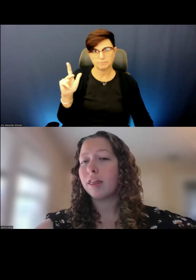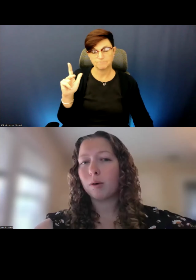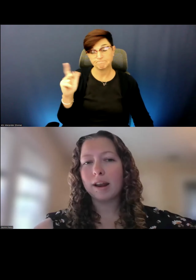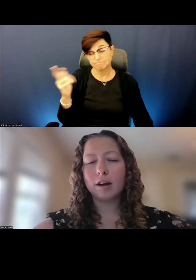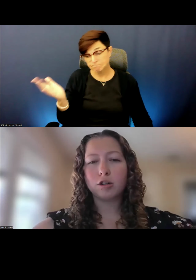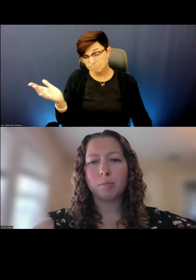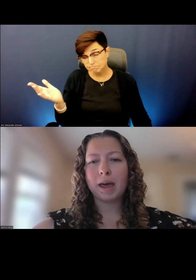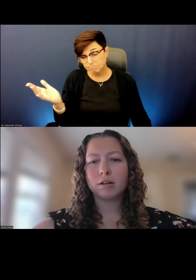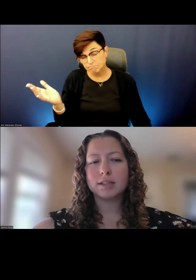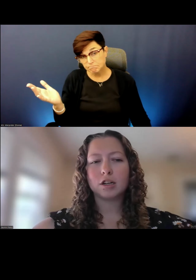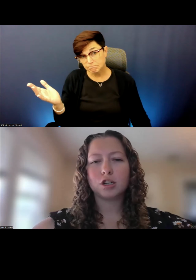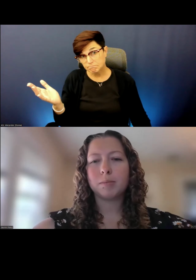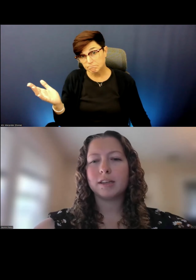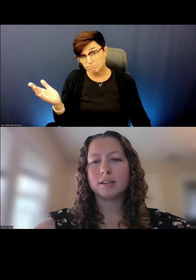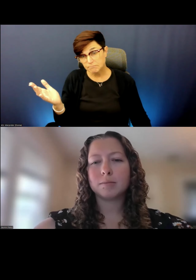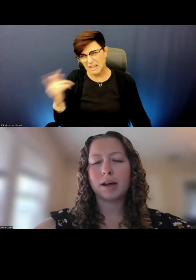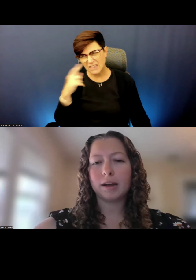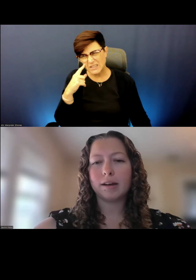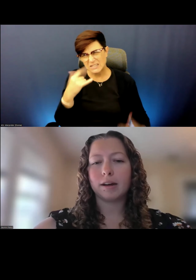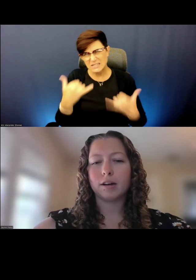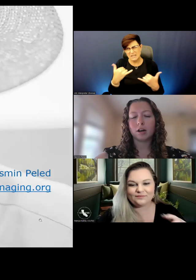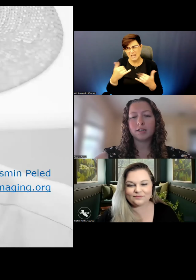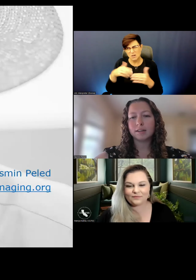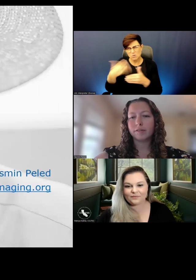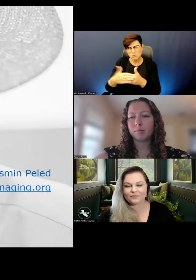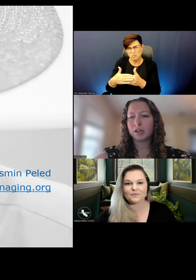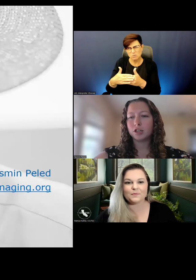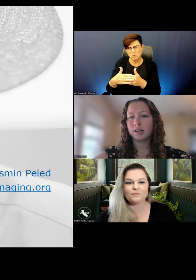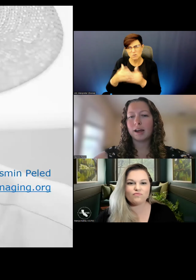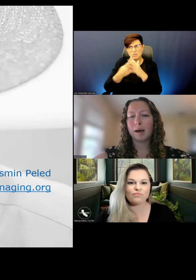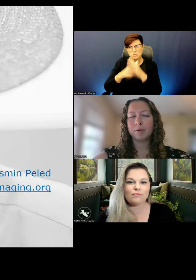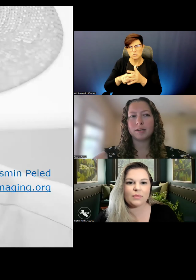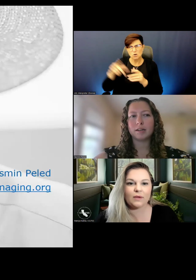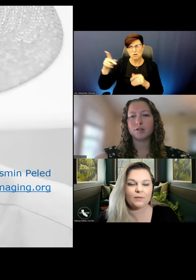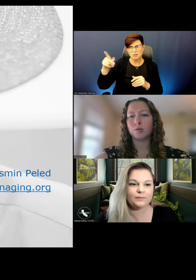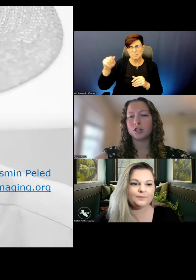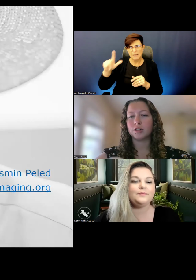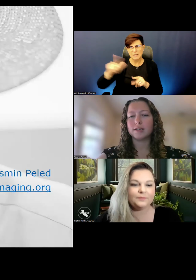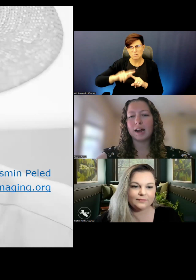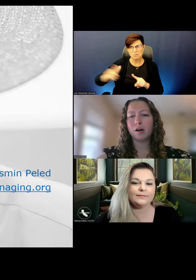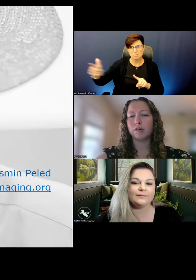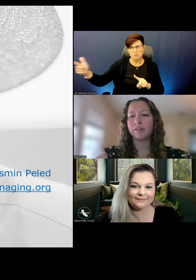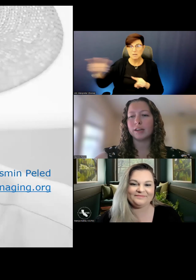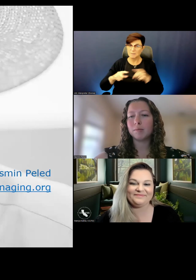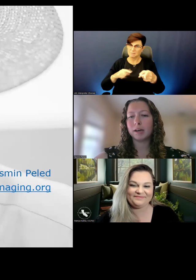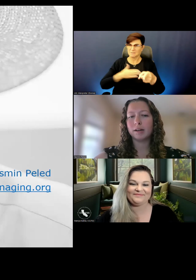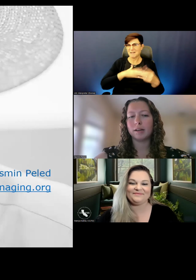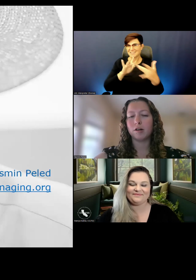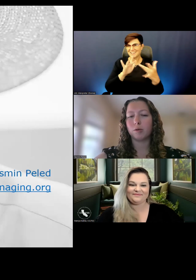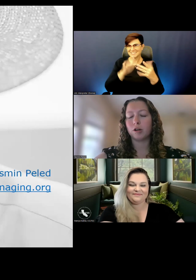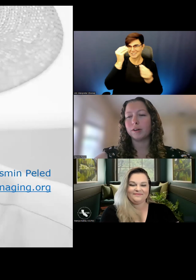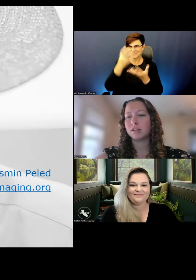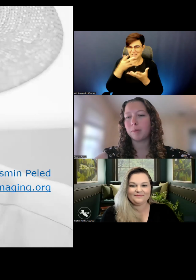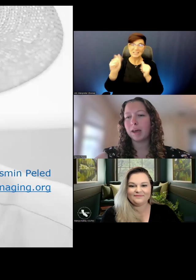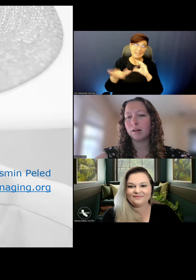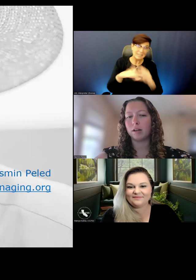I think we're headed onto a panel discussion, but this is my contact information. Happy to answer questions now or via email, and I know